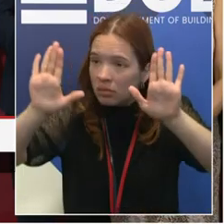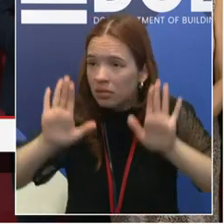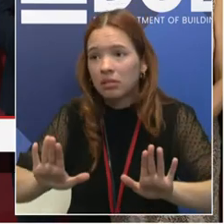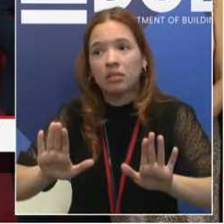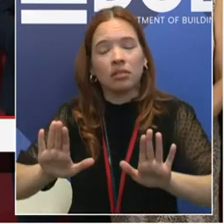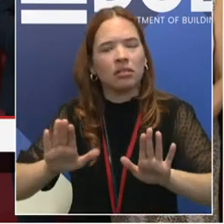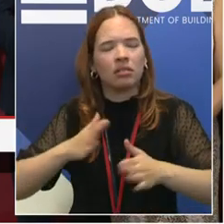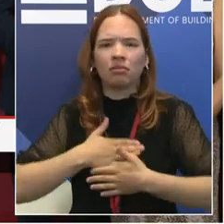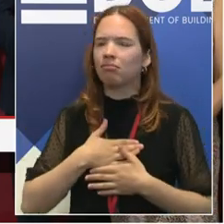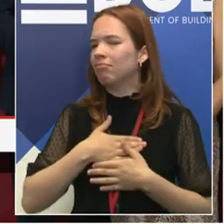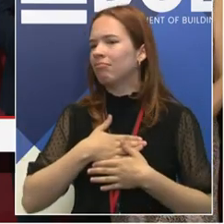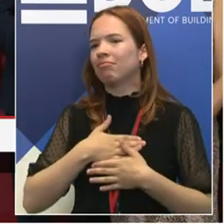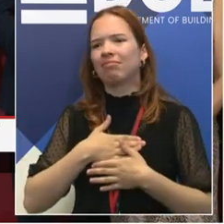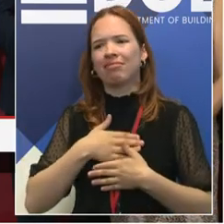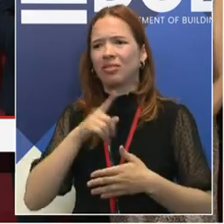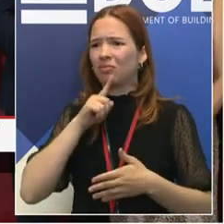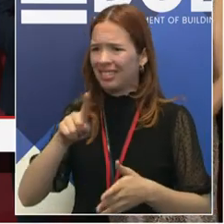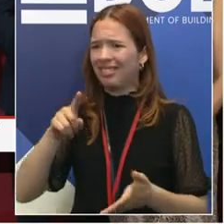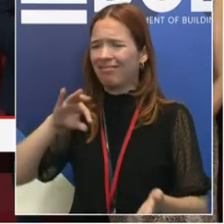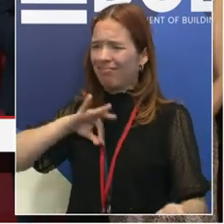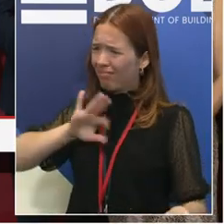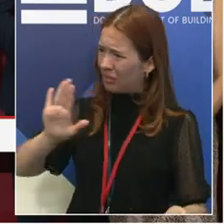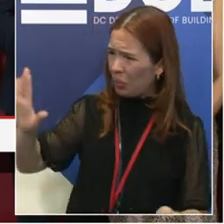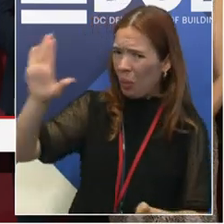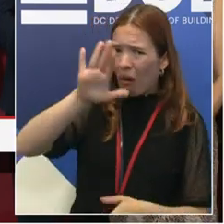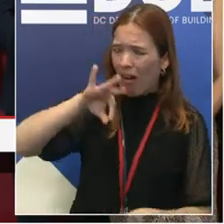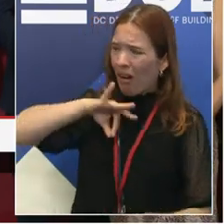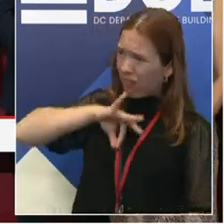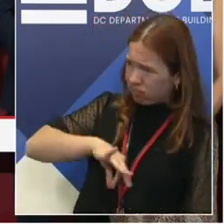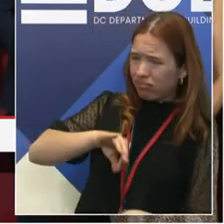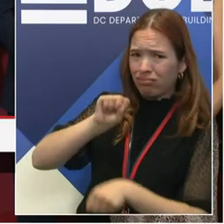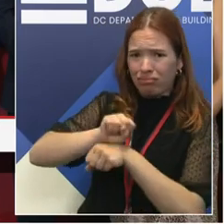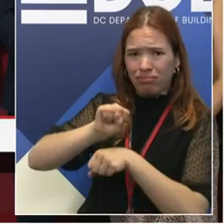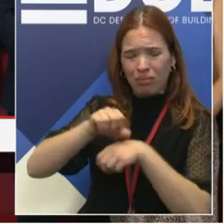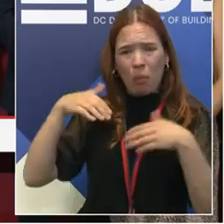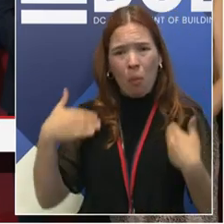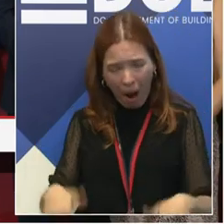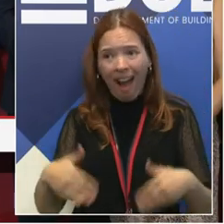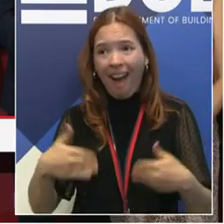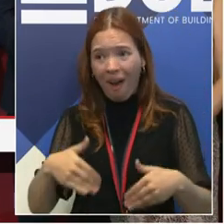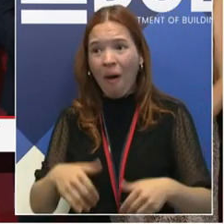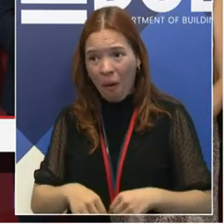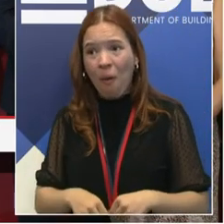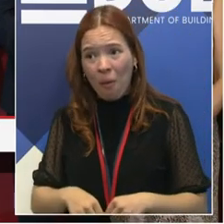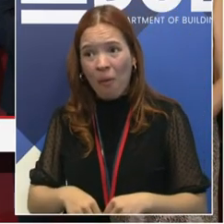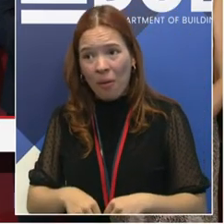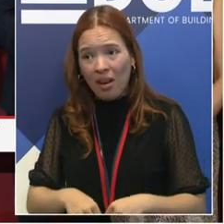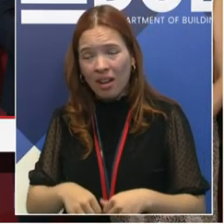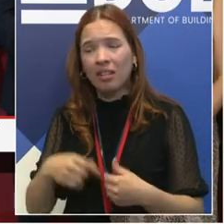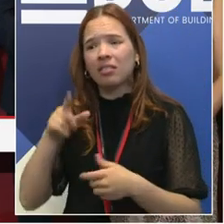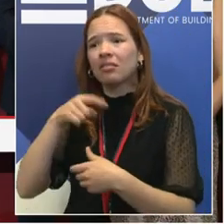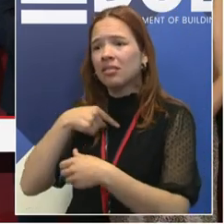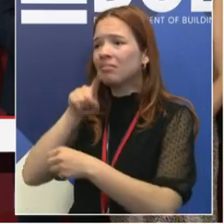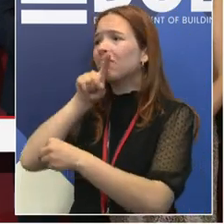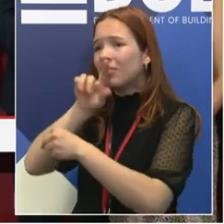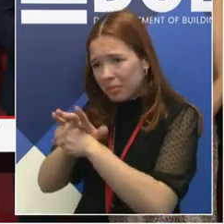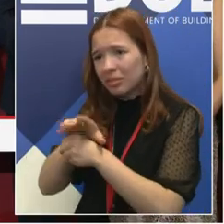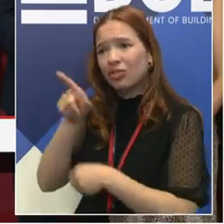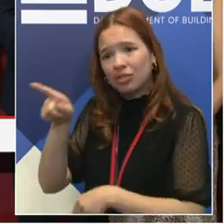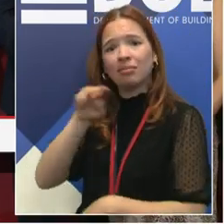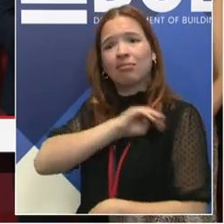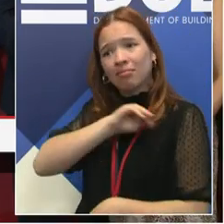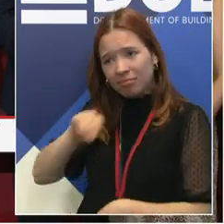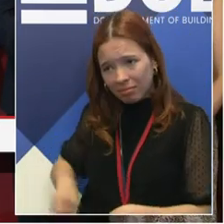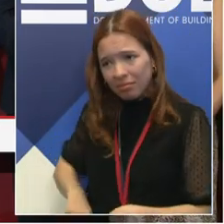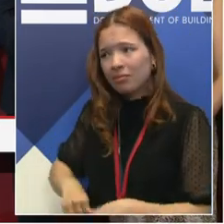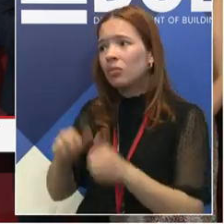dedication. I want to pledge to the mayor and the team at DOB and my fellow Washingtonians that I'll give my very